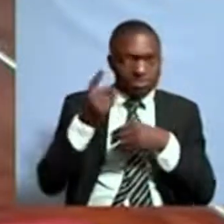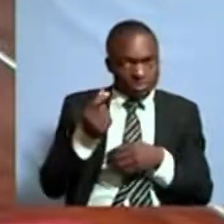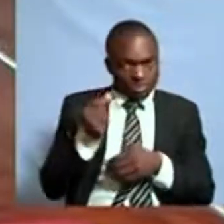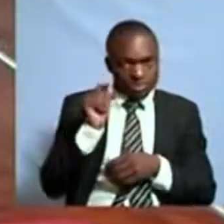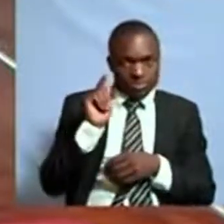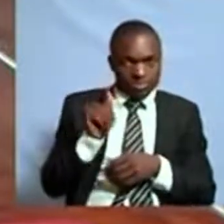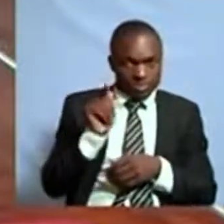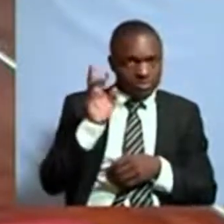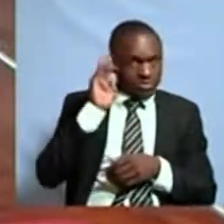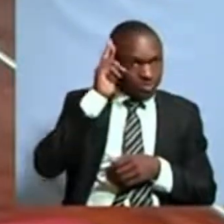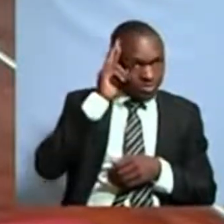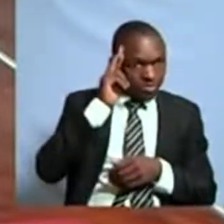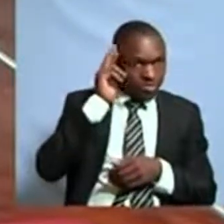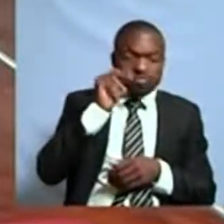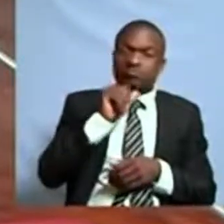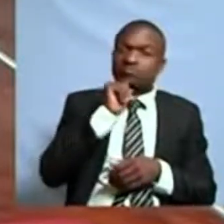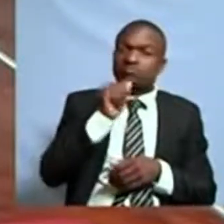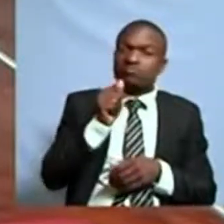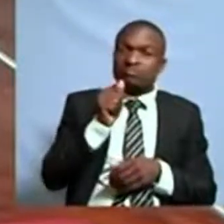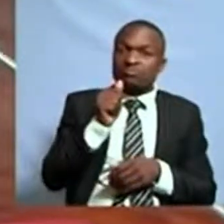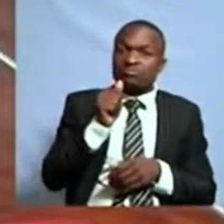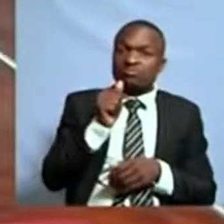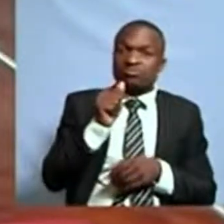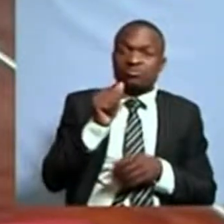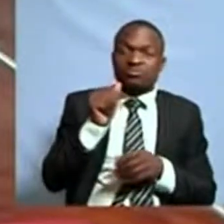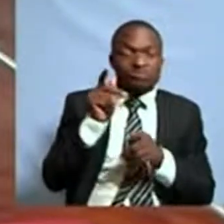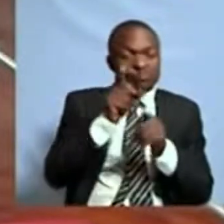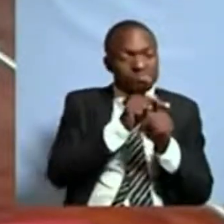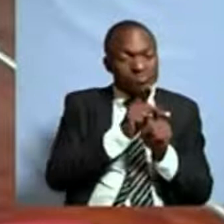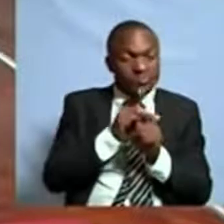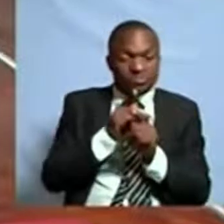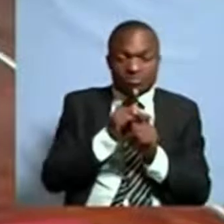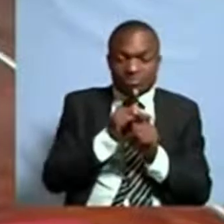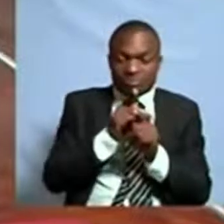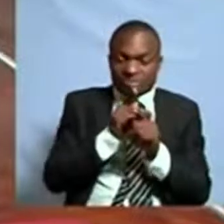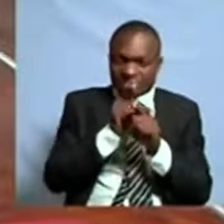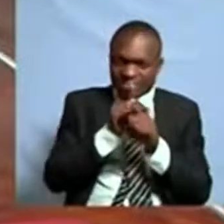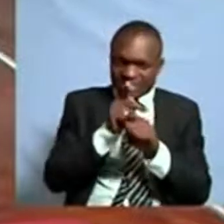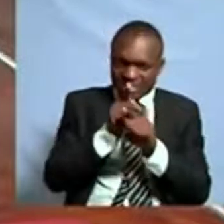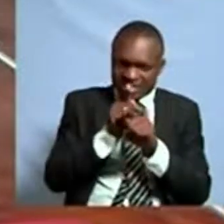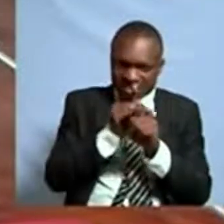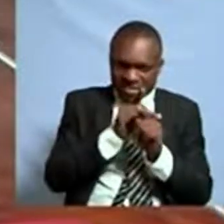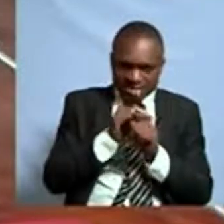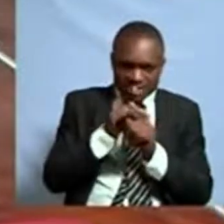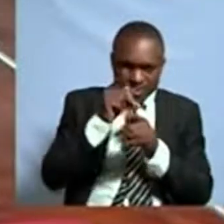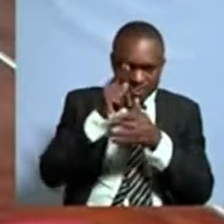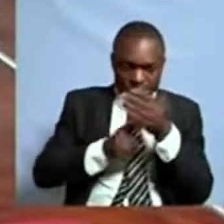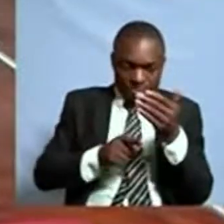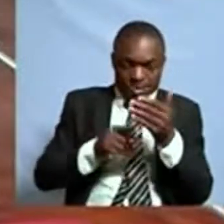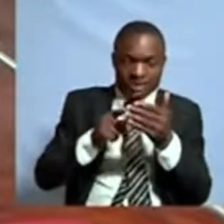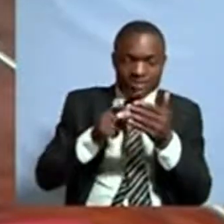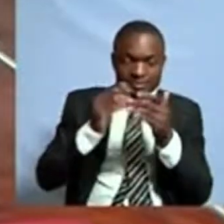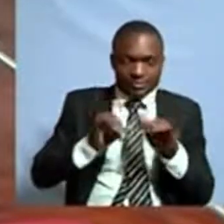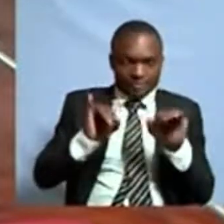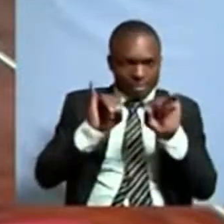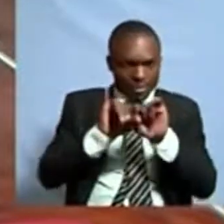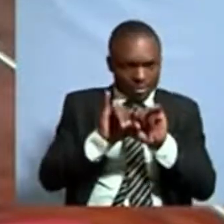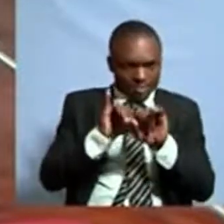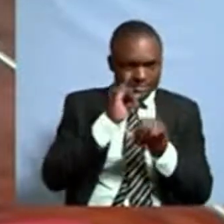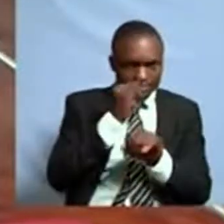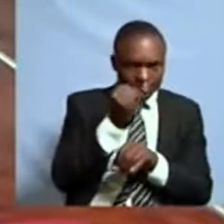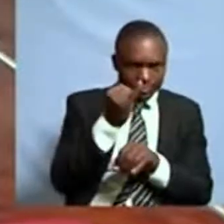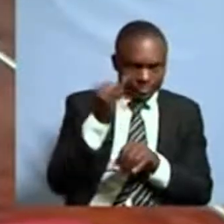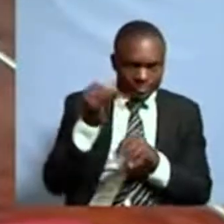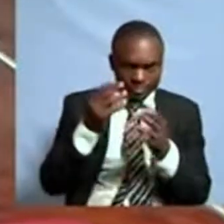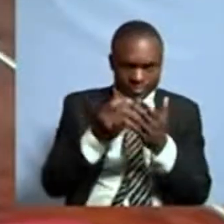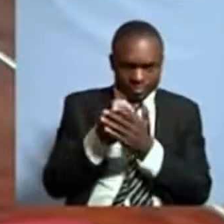that reason, it does not matter at which stage one gets money. But what matters, perhaps, are issues of